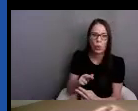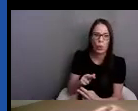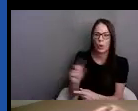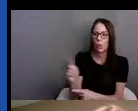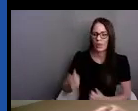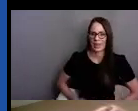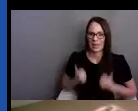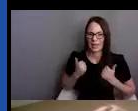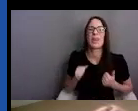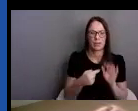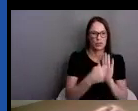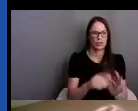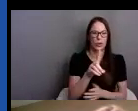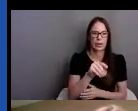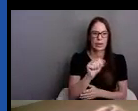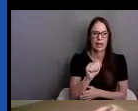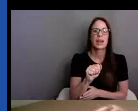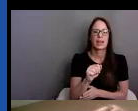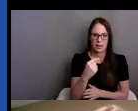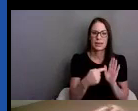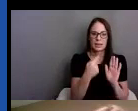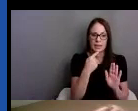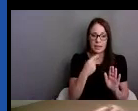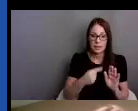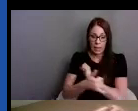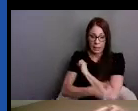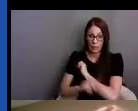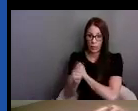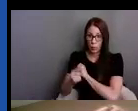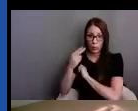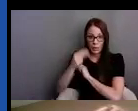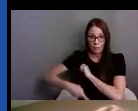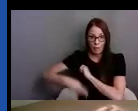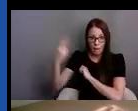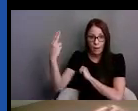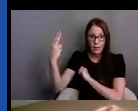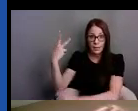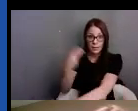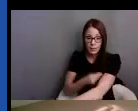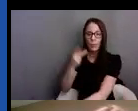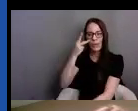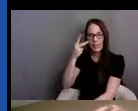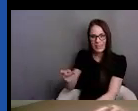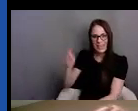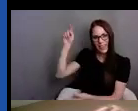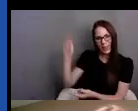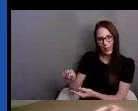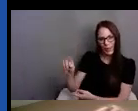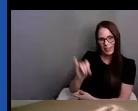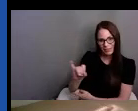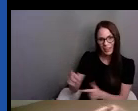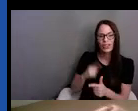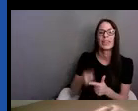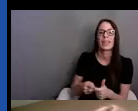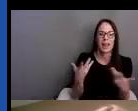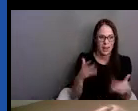previously that shows that counties where we see the highest vaccination rates are the counties where we're seeing the lowest infection rates right now. And then again, I've shared